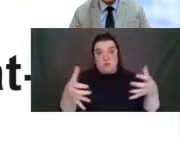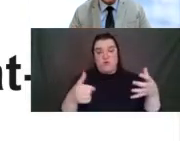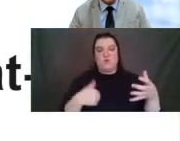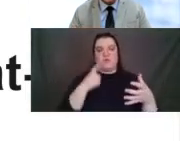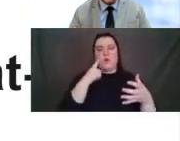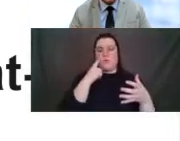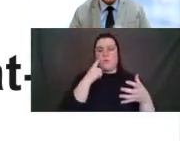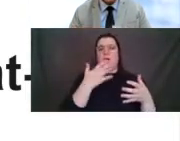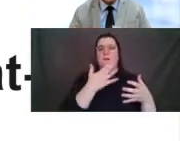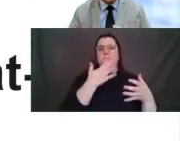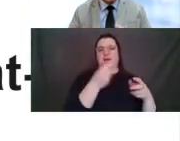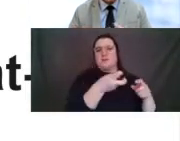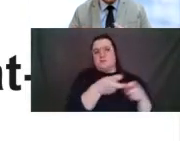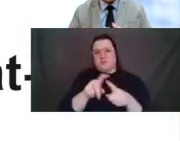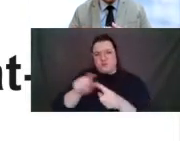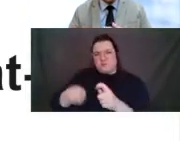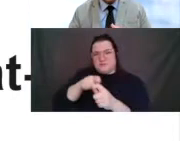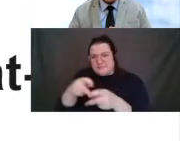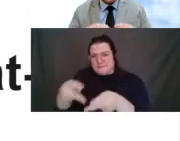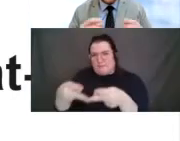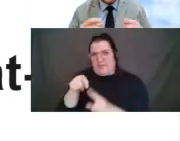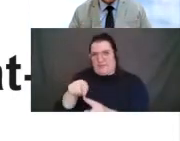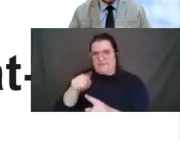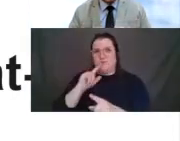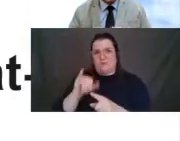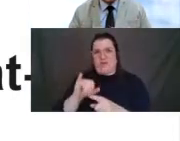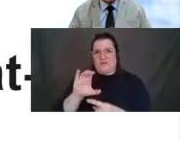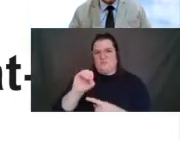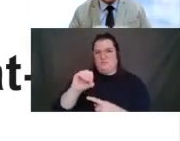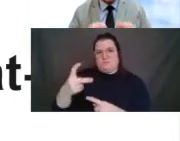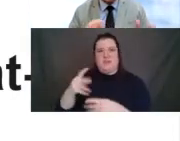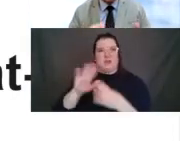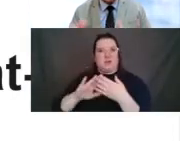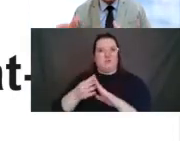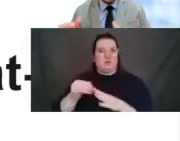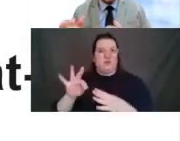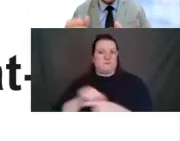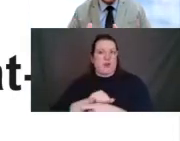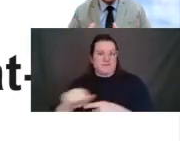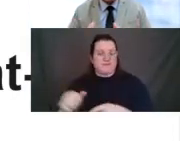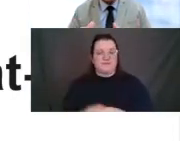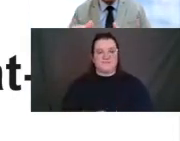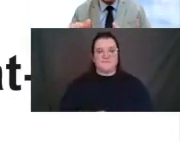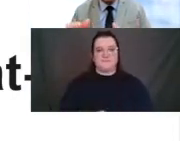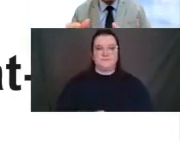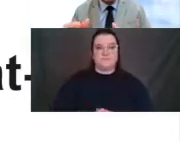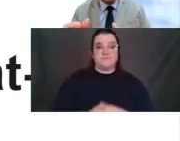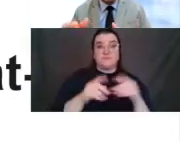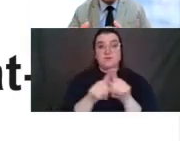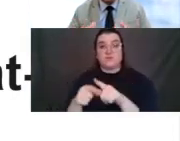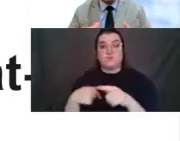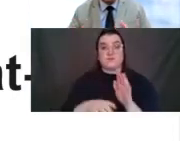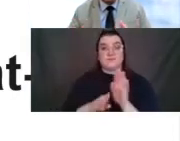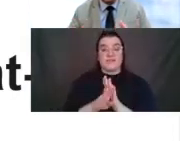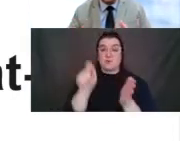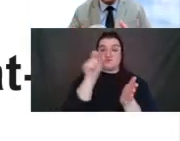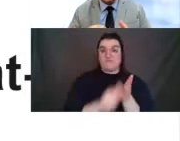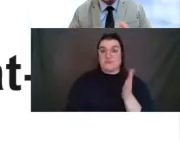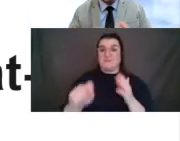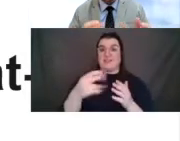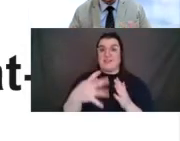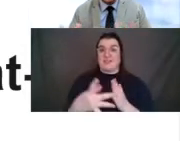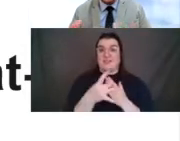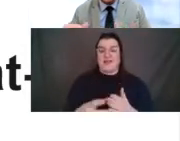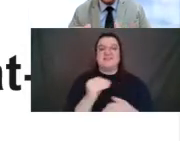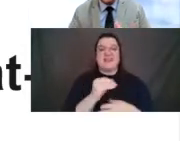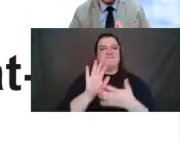more specific domain. Also, we developed kind of written telehealth guides and also some video-based telehealth